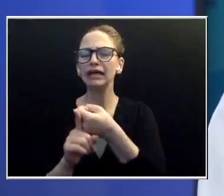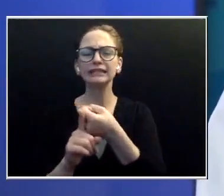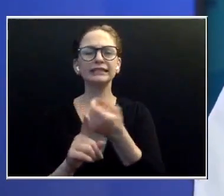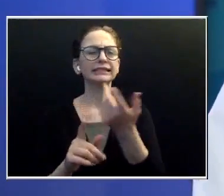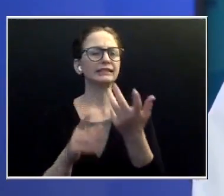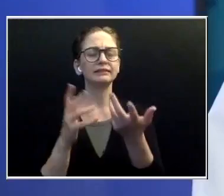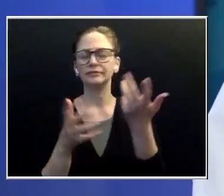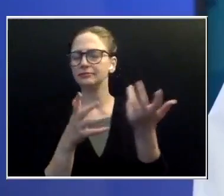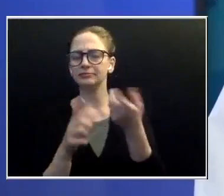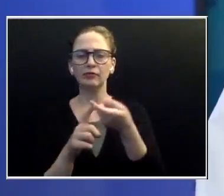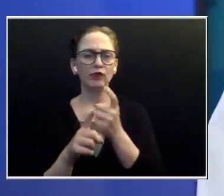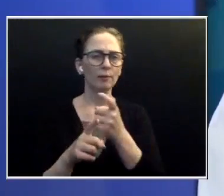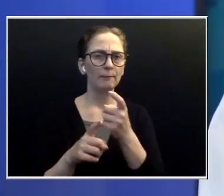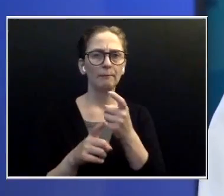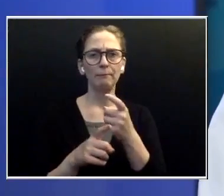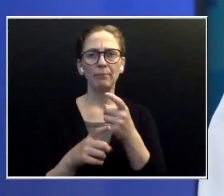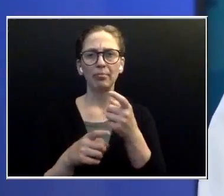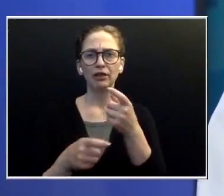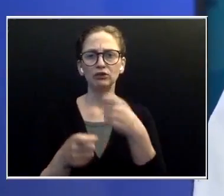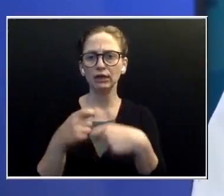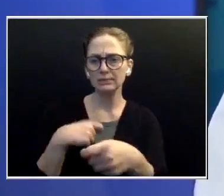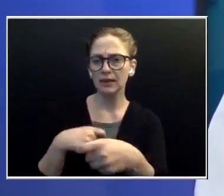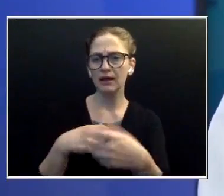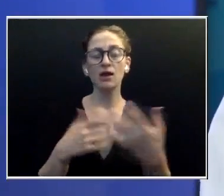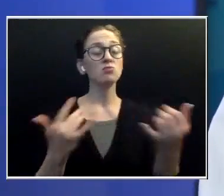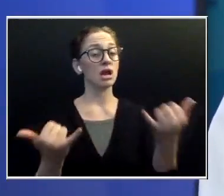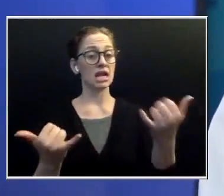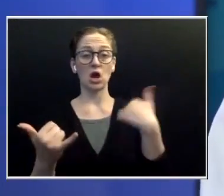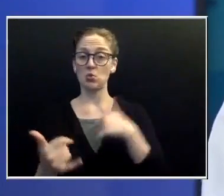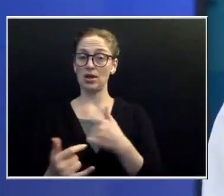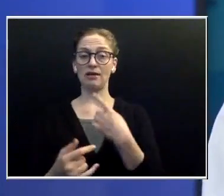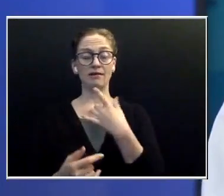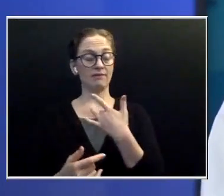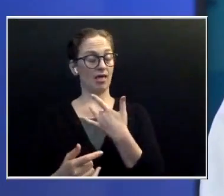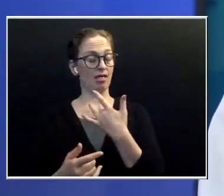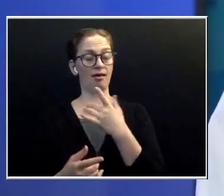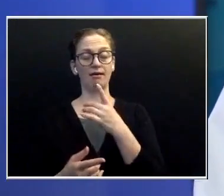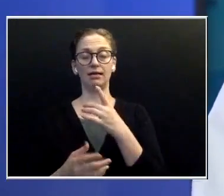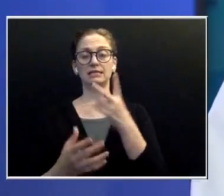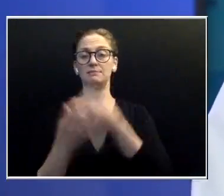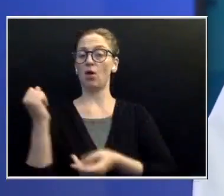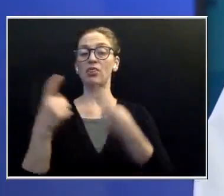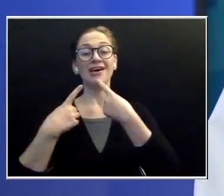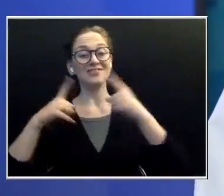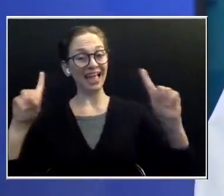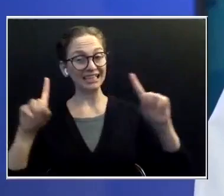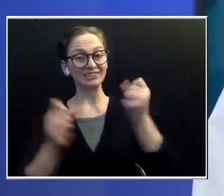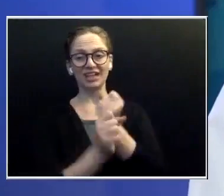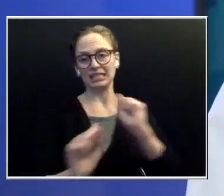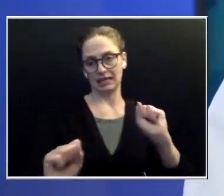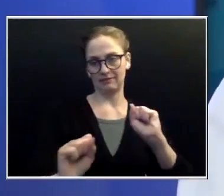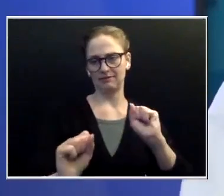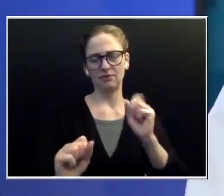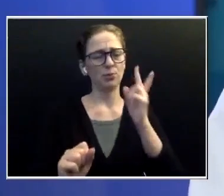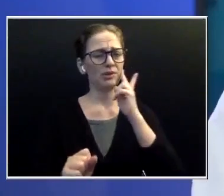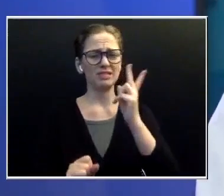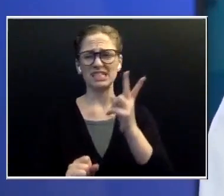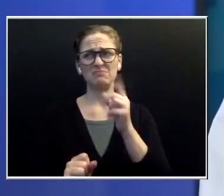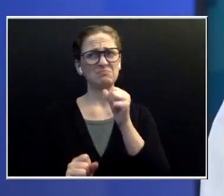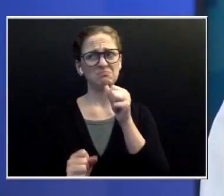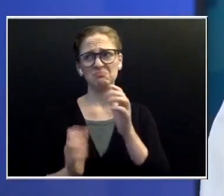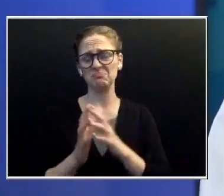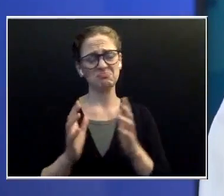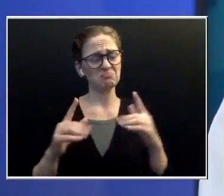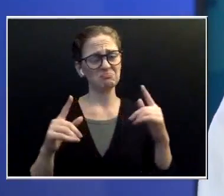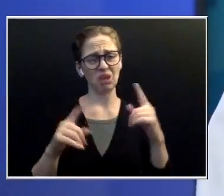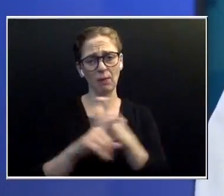transplantation. At this time, we feel it's very efficacious, but also very safe. We have not seen a lot of complications with C. diff. But by contributing more, by